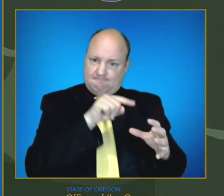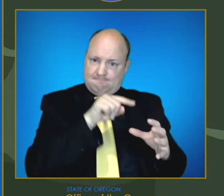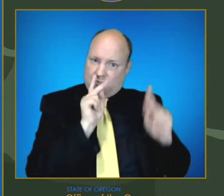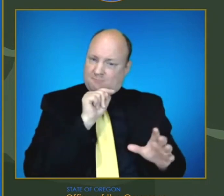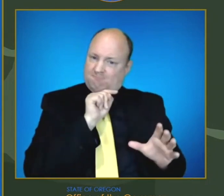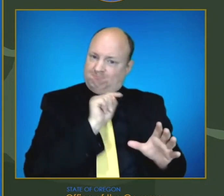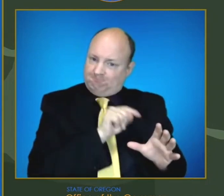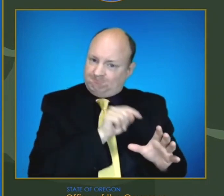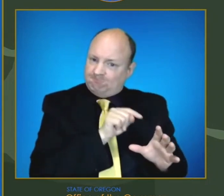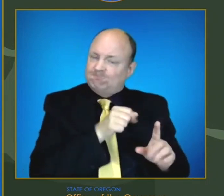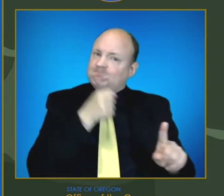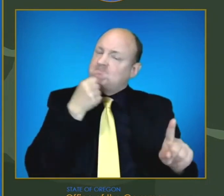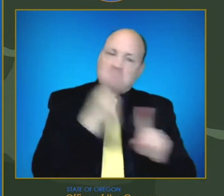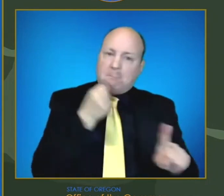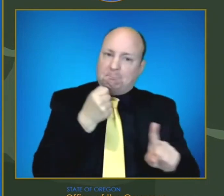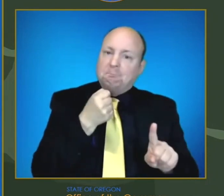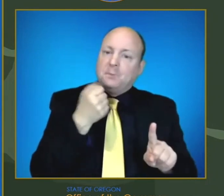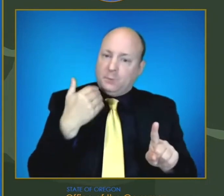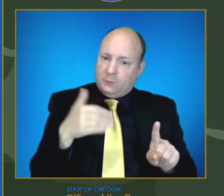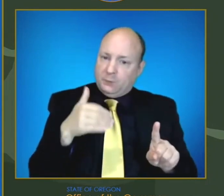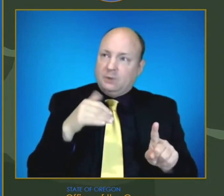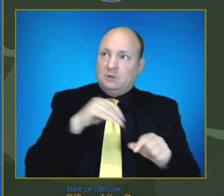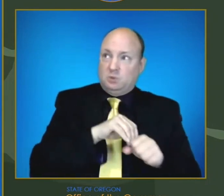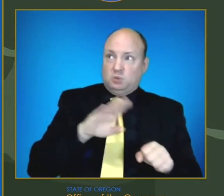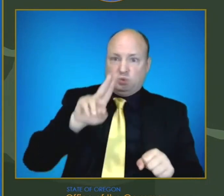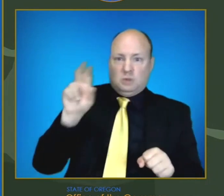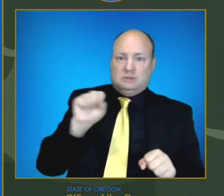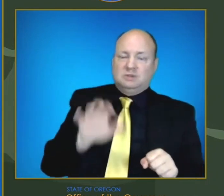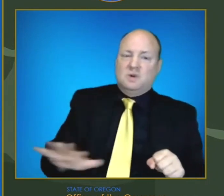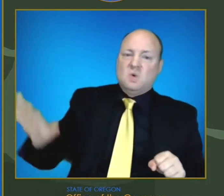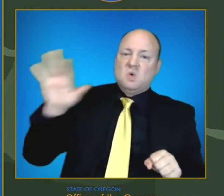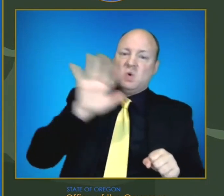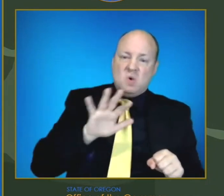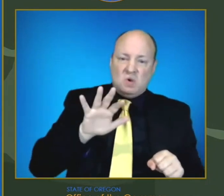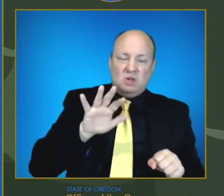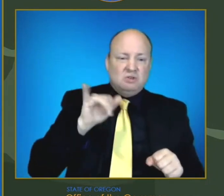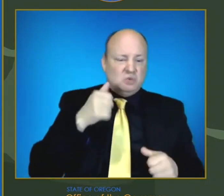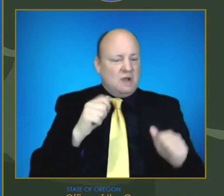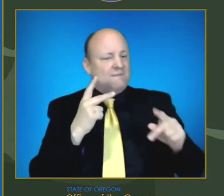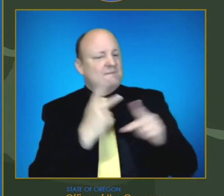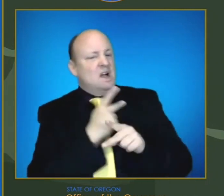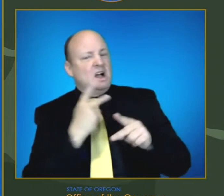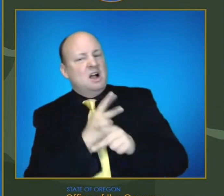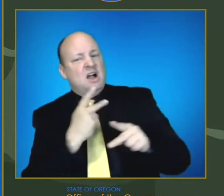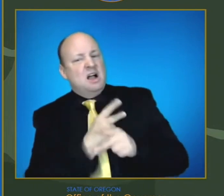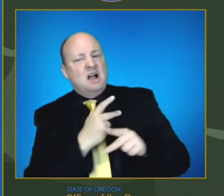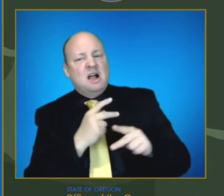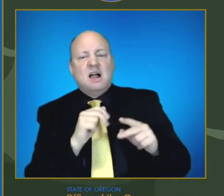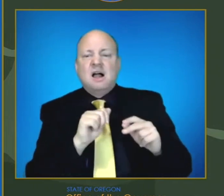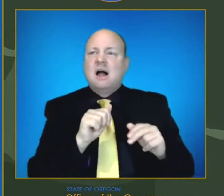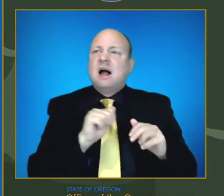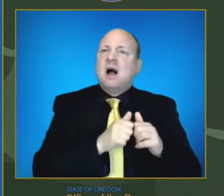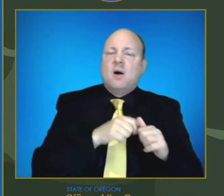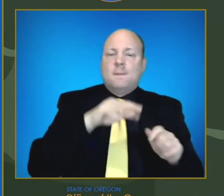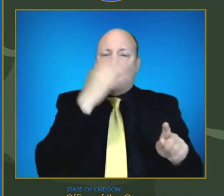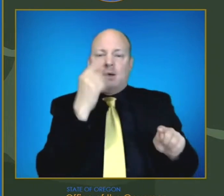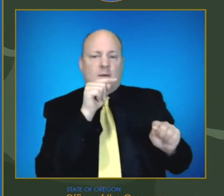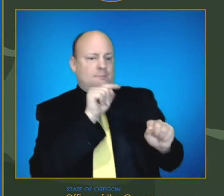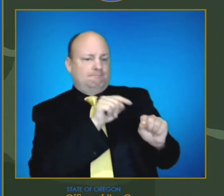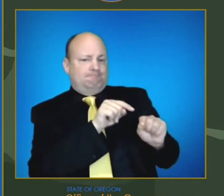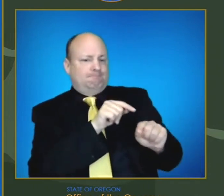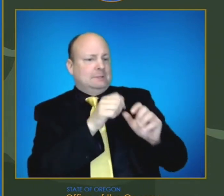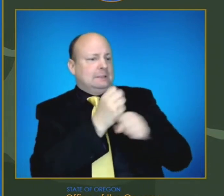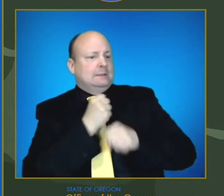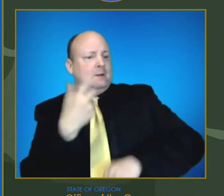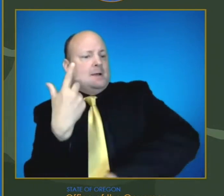with community organizations and local health officials to speed vaccinations for African Americans in Oregon and prevent more cases of severe illness in the